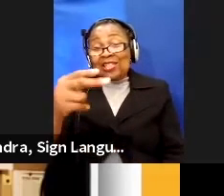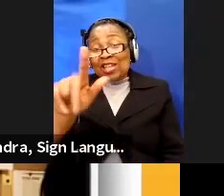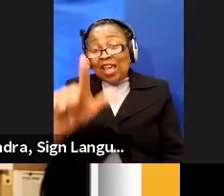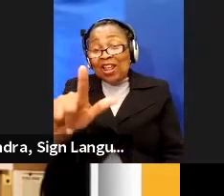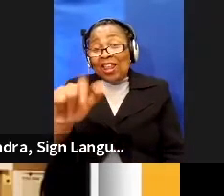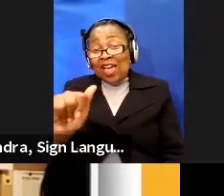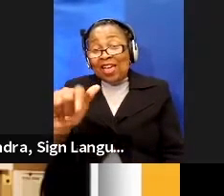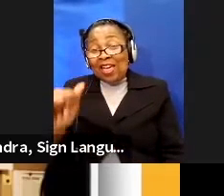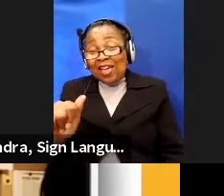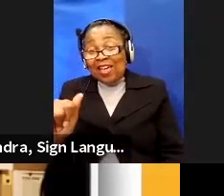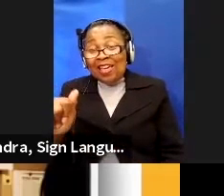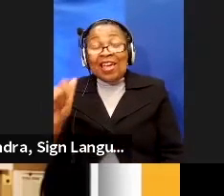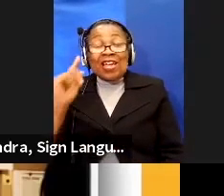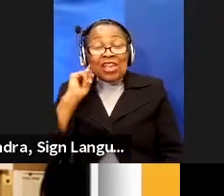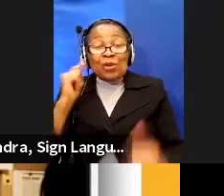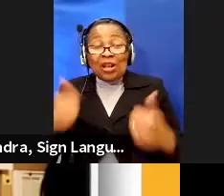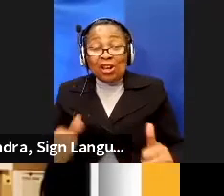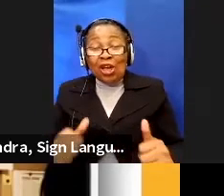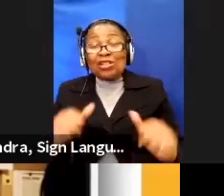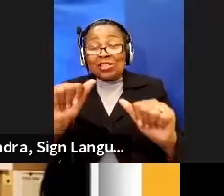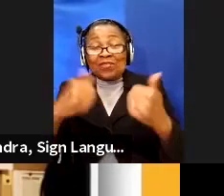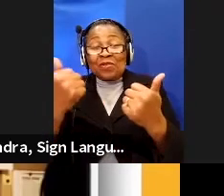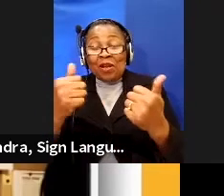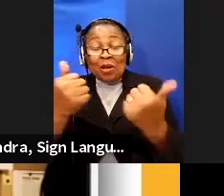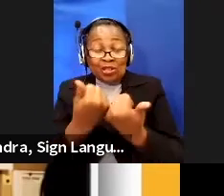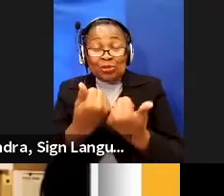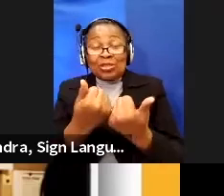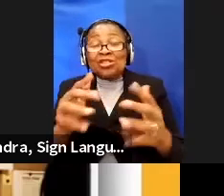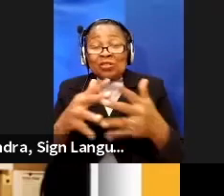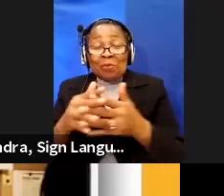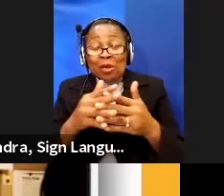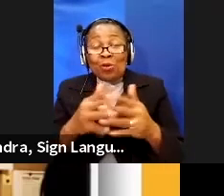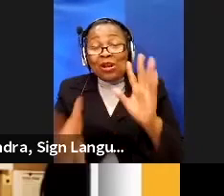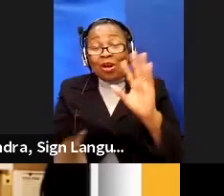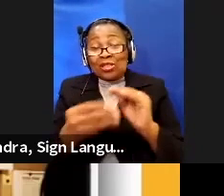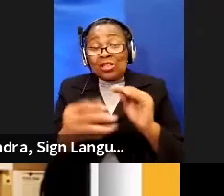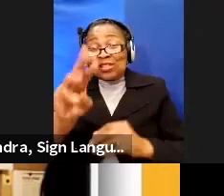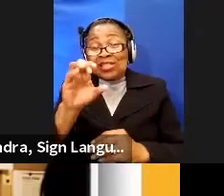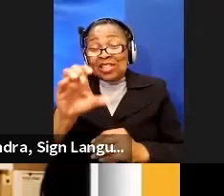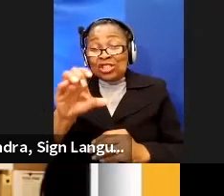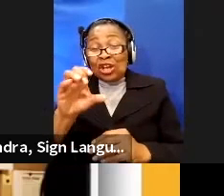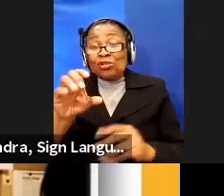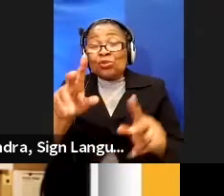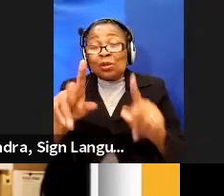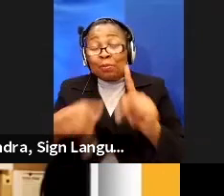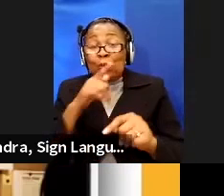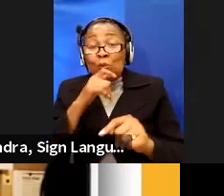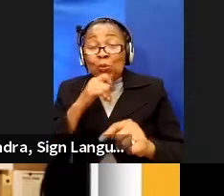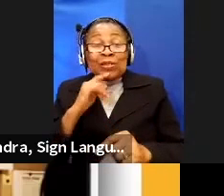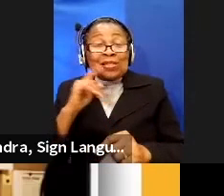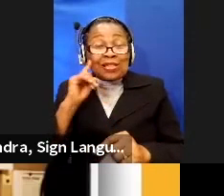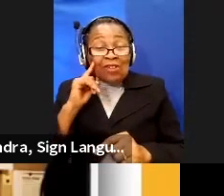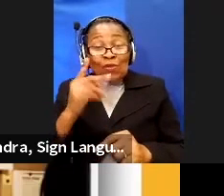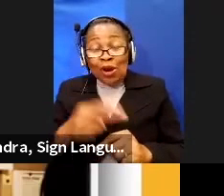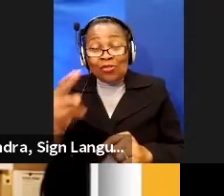America conference. There were 600 deaf or hard of hearing people that got to experience Wicked